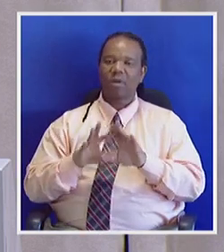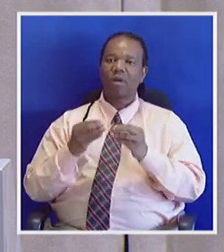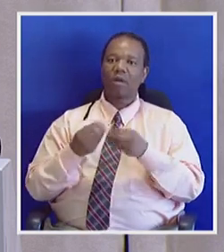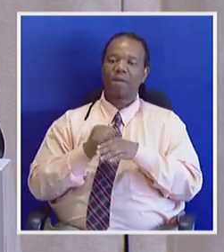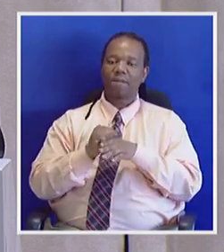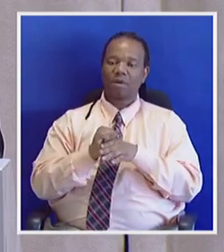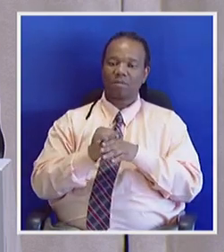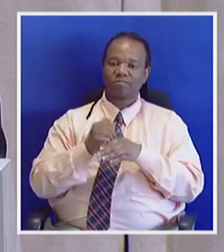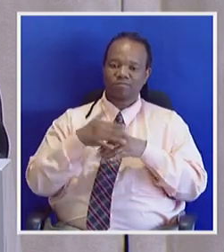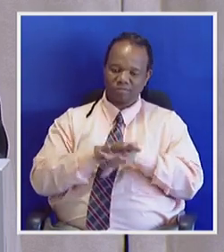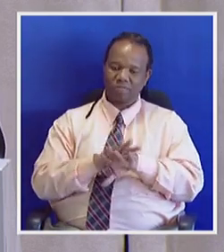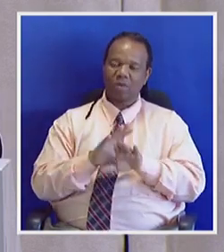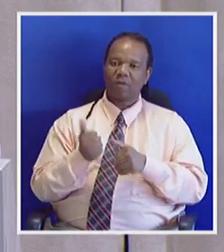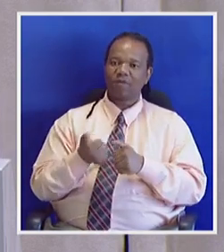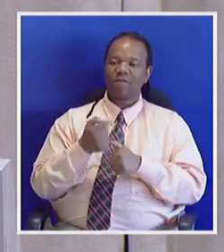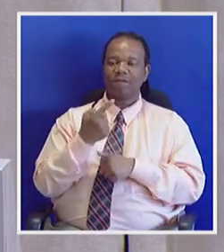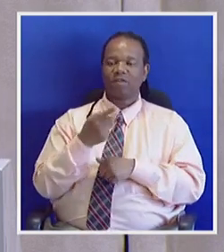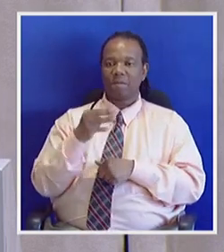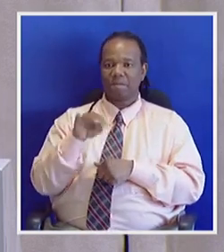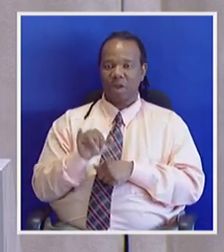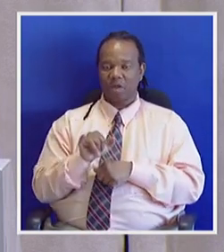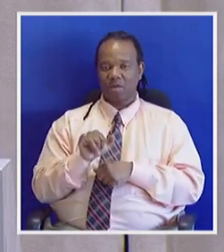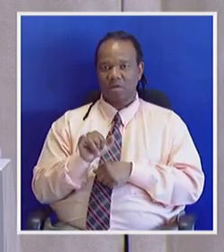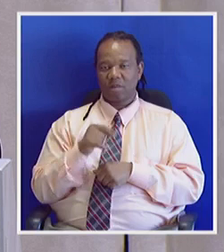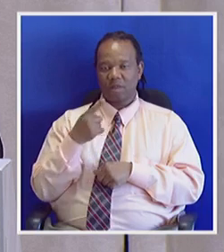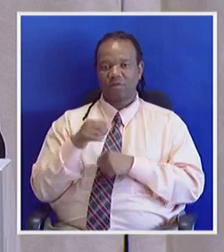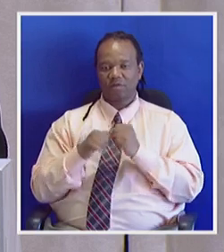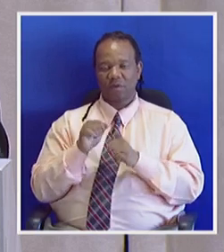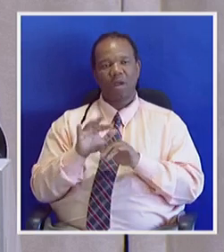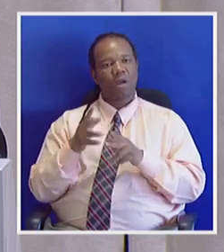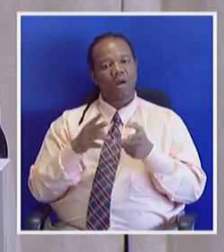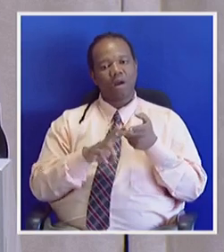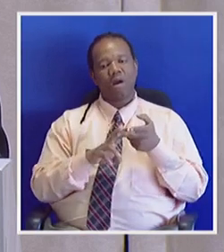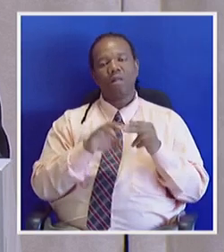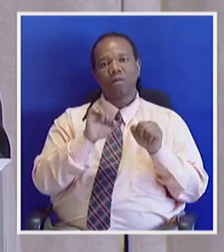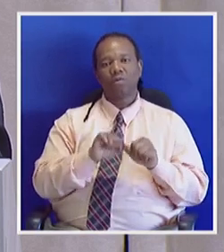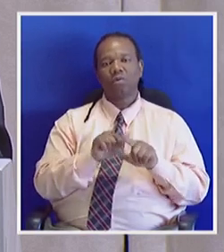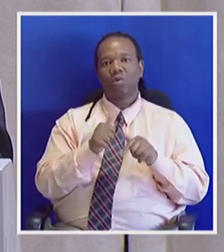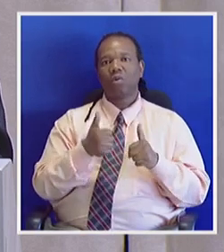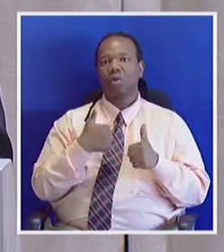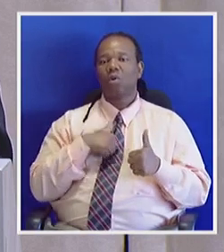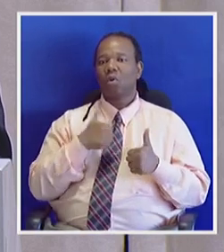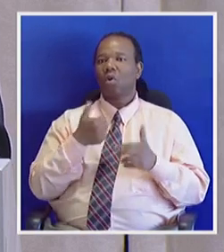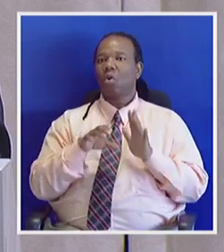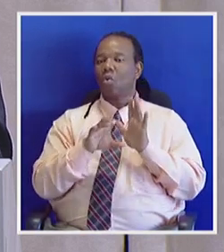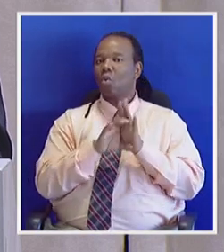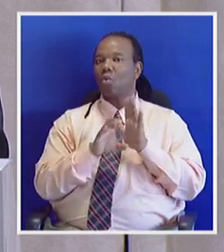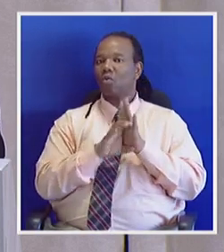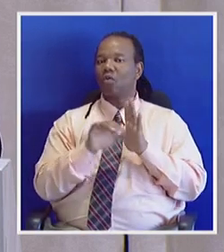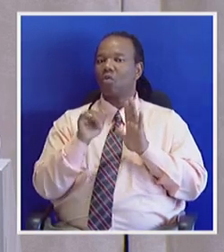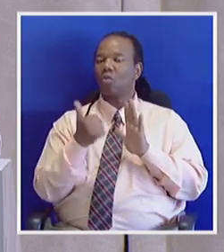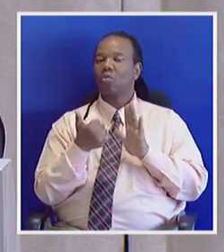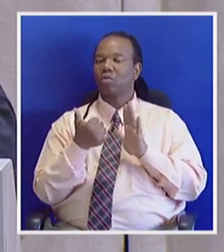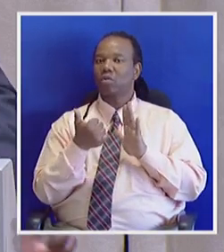of May. A code and other area of agreement was a code of good practice and an accord on